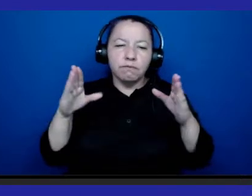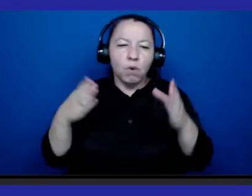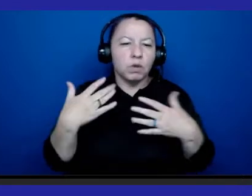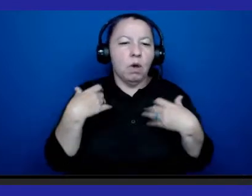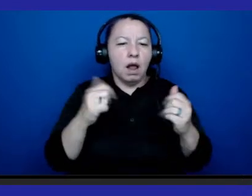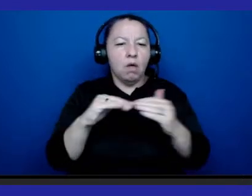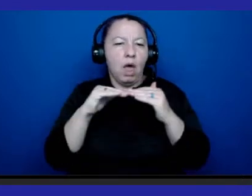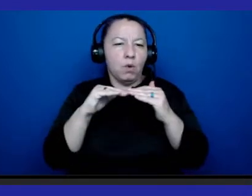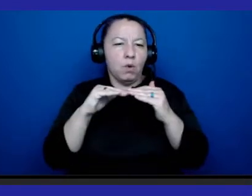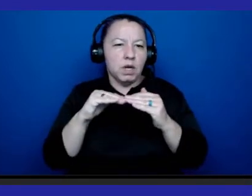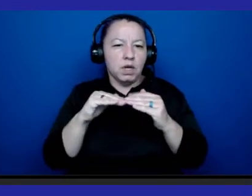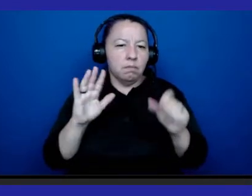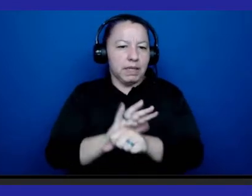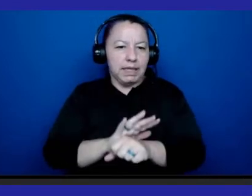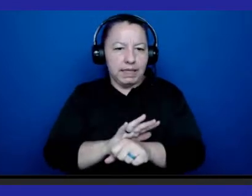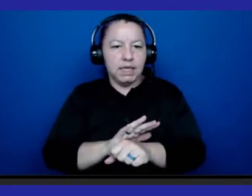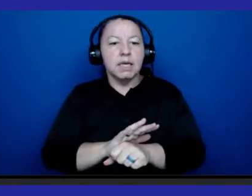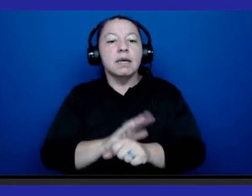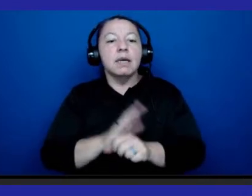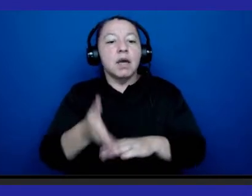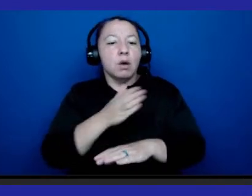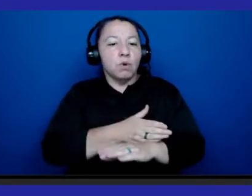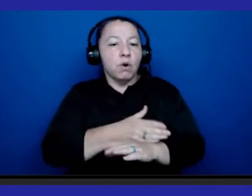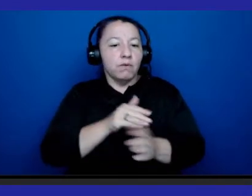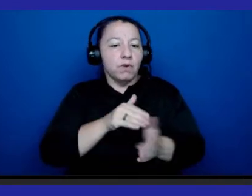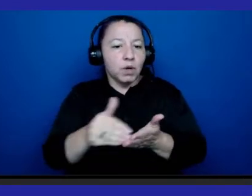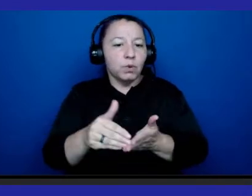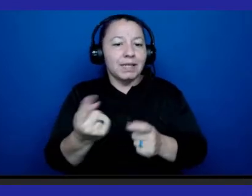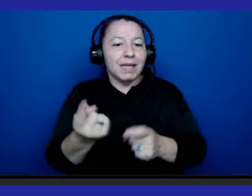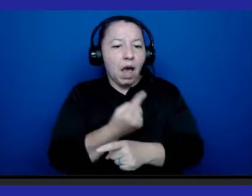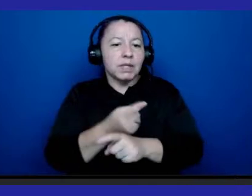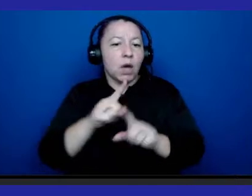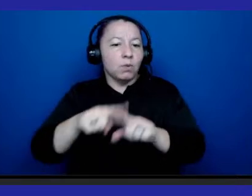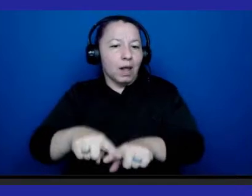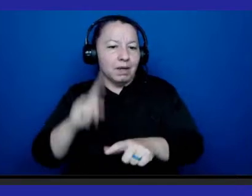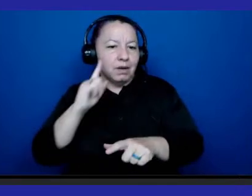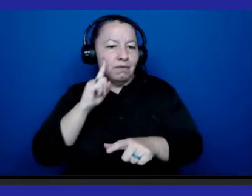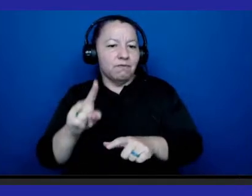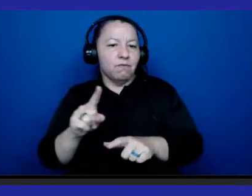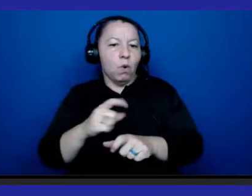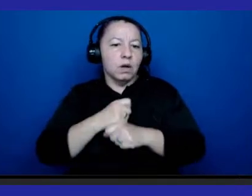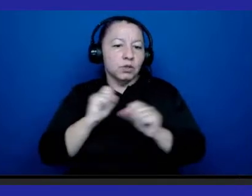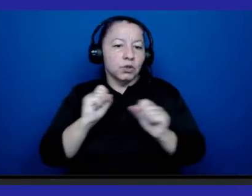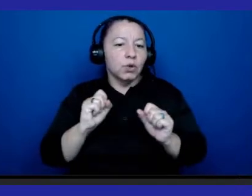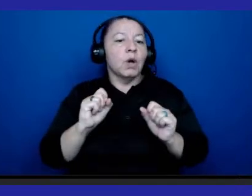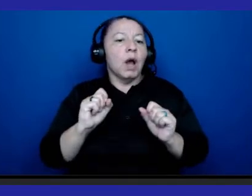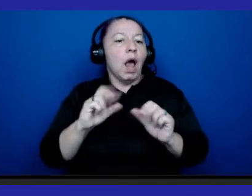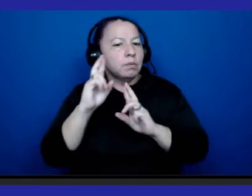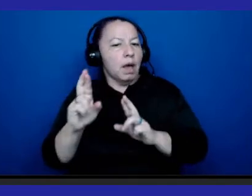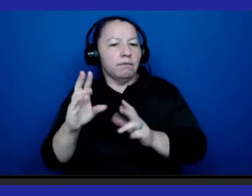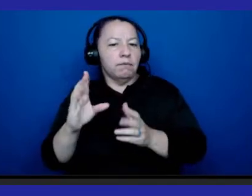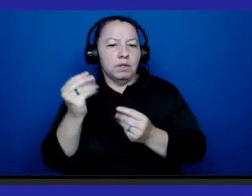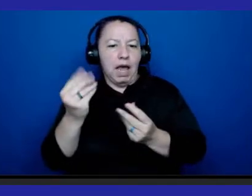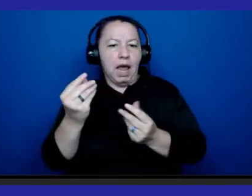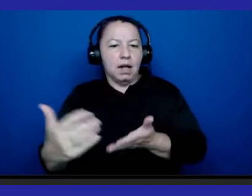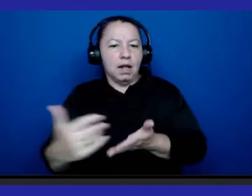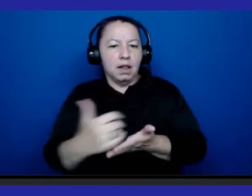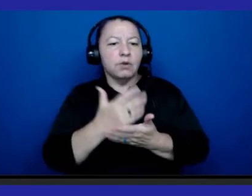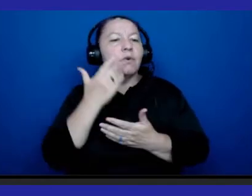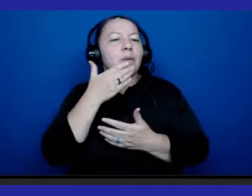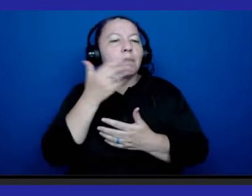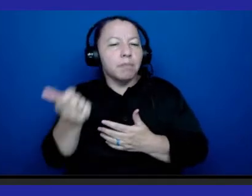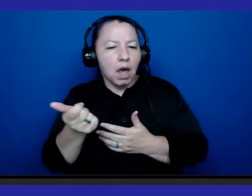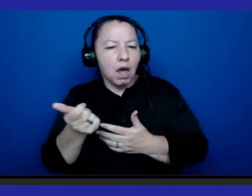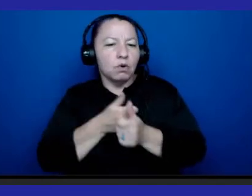frequency, accuracy, and reliability of secure and respectful data collection to better track health outcomes and predict future